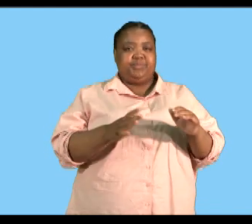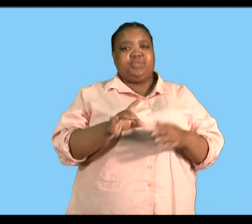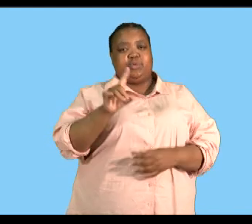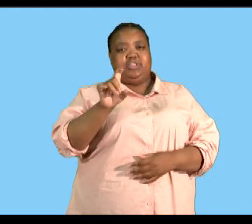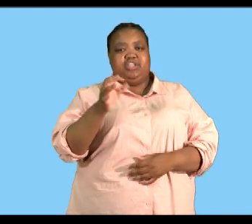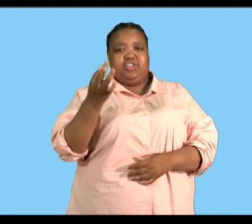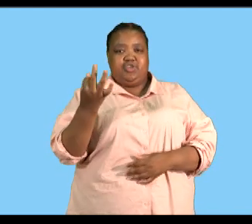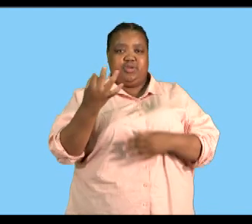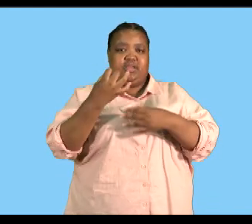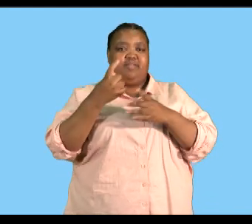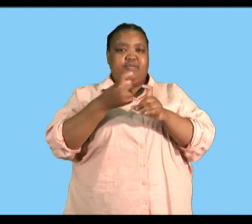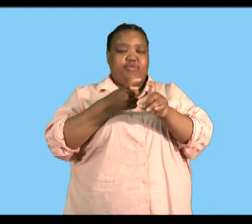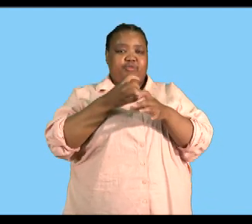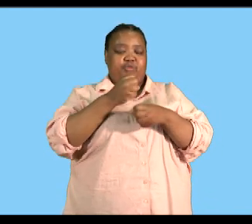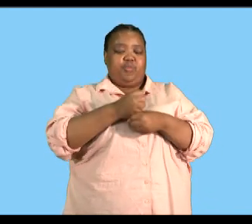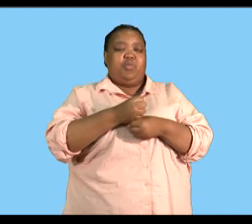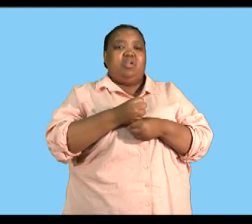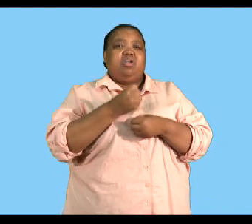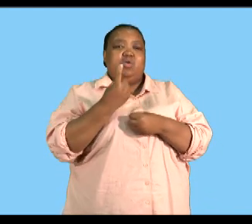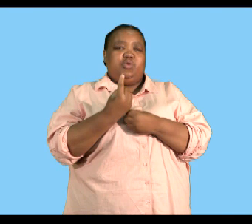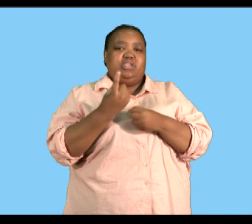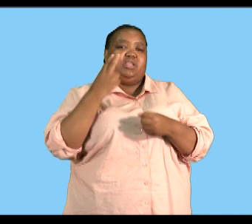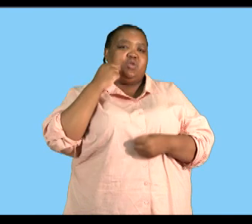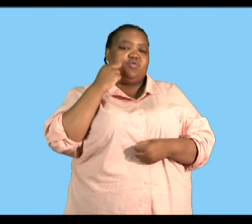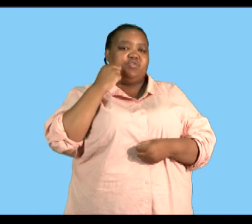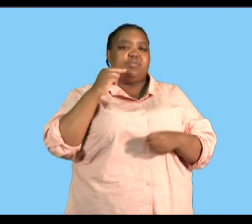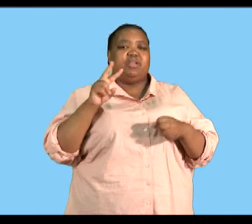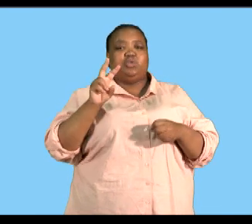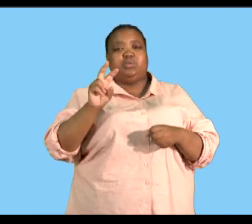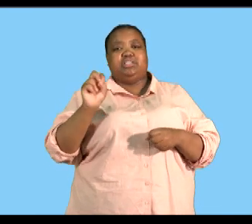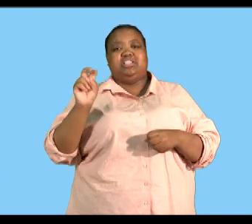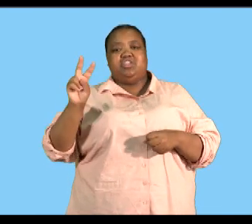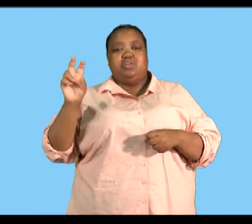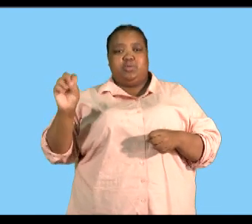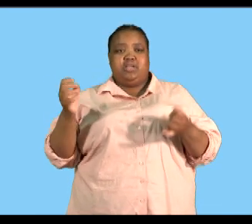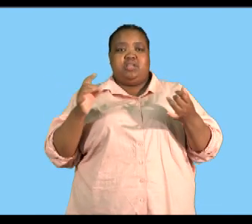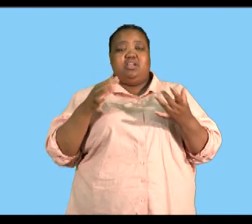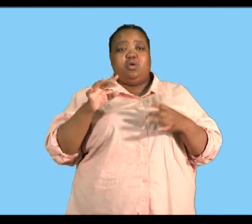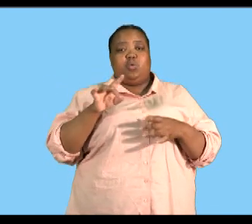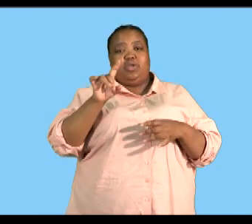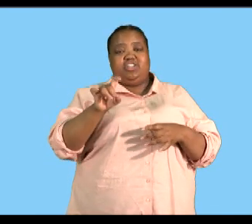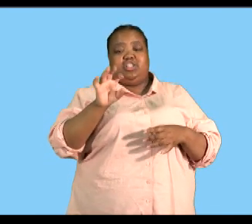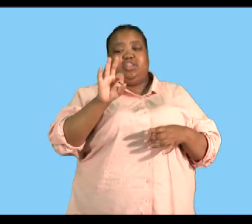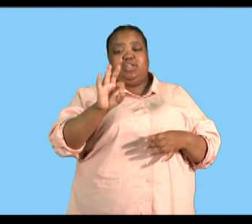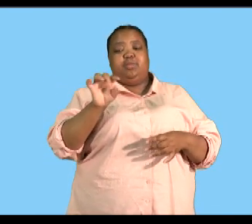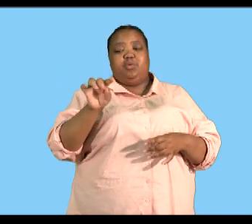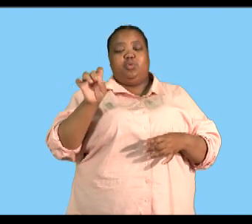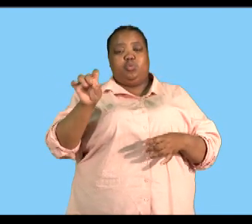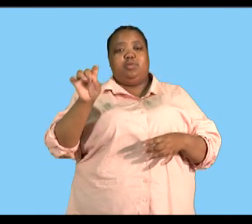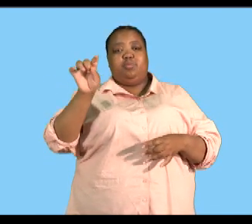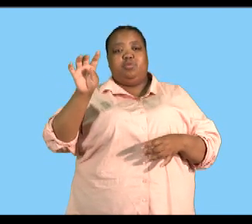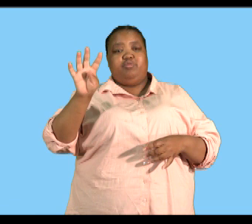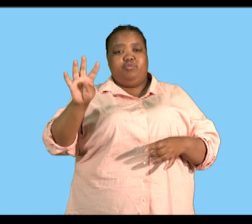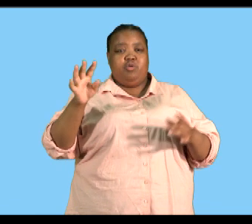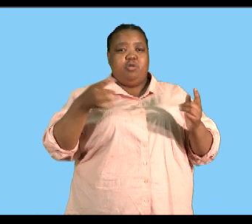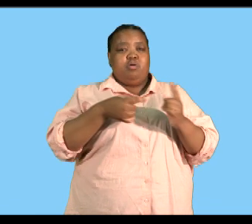it was adapted from Gauteng, November 2020, and we have question 3.1.4. Mr. Dlamini,